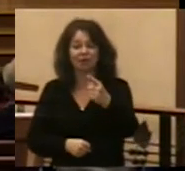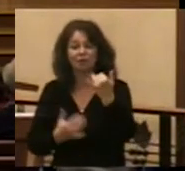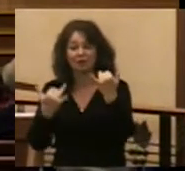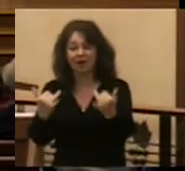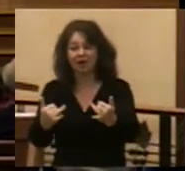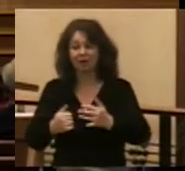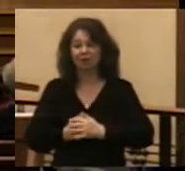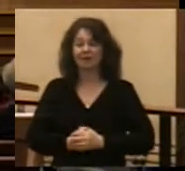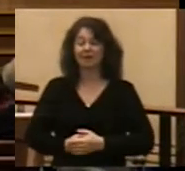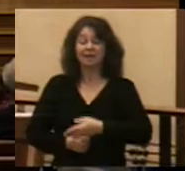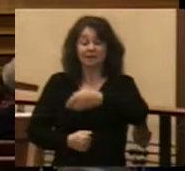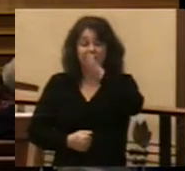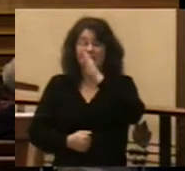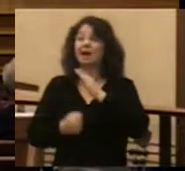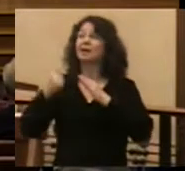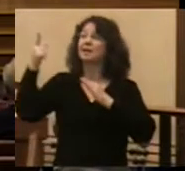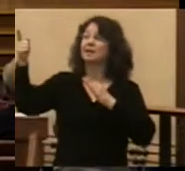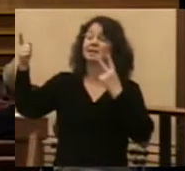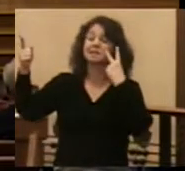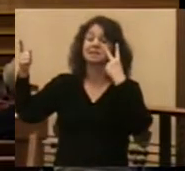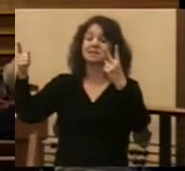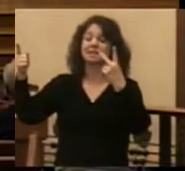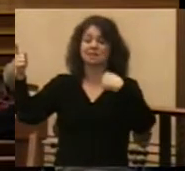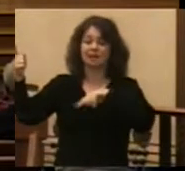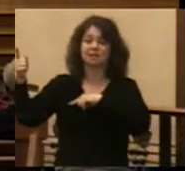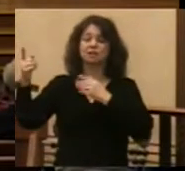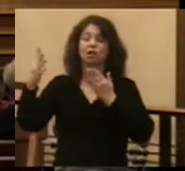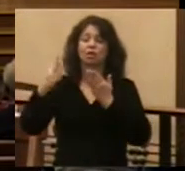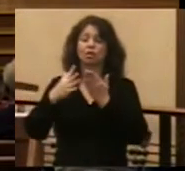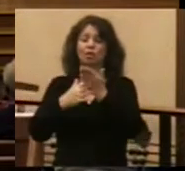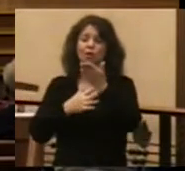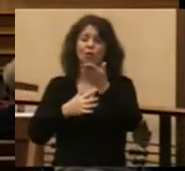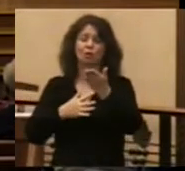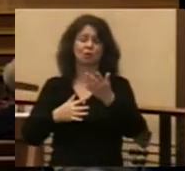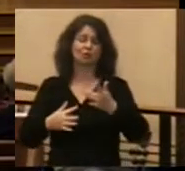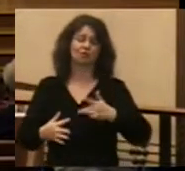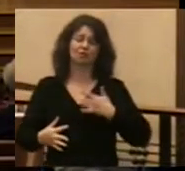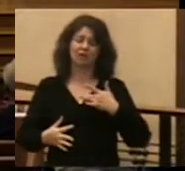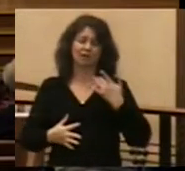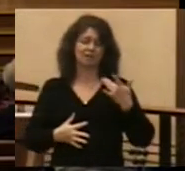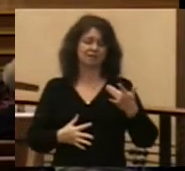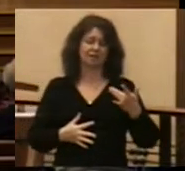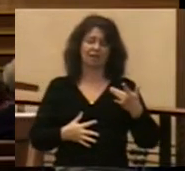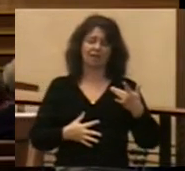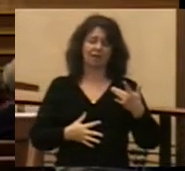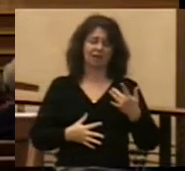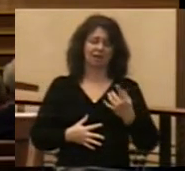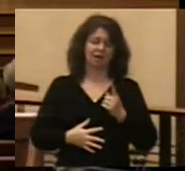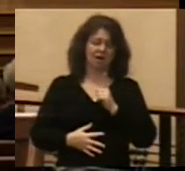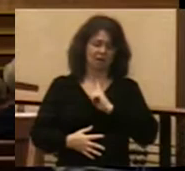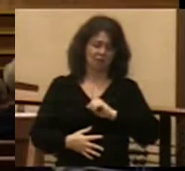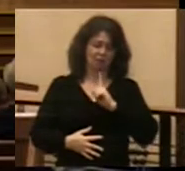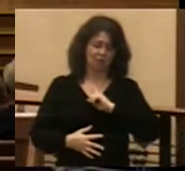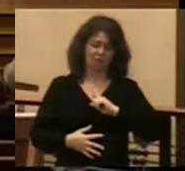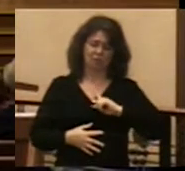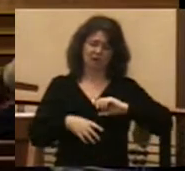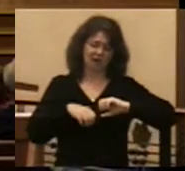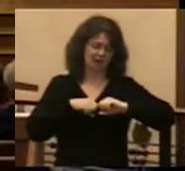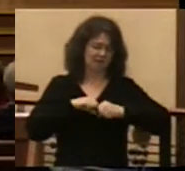God continually sees us through those places of exile with that word of comfort and